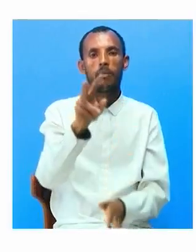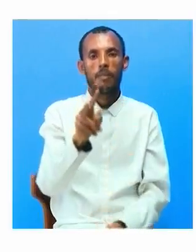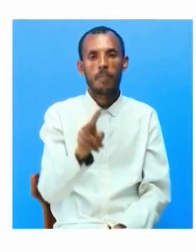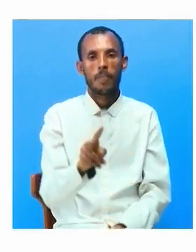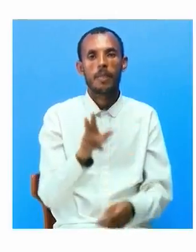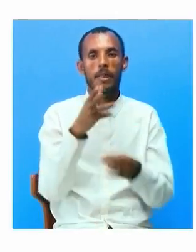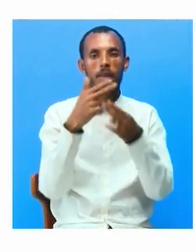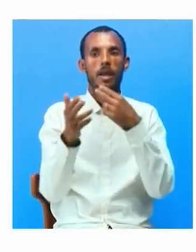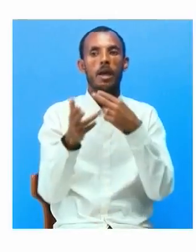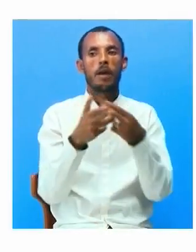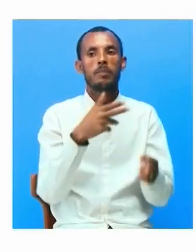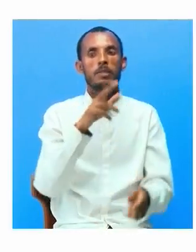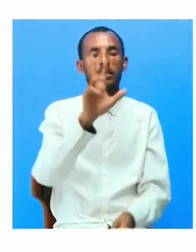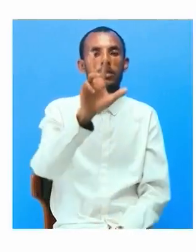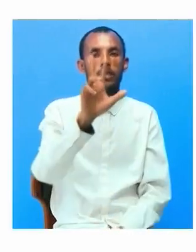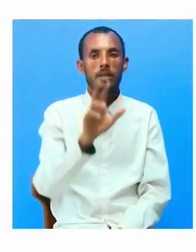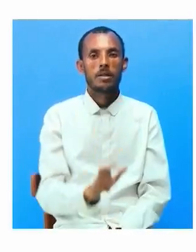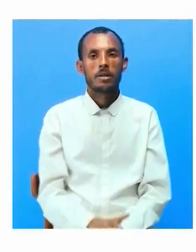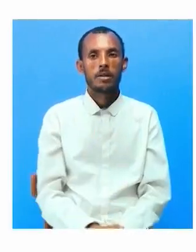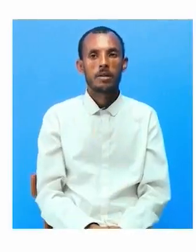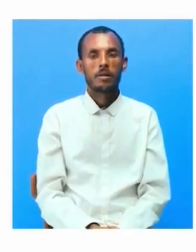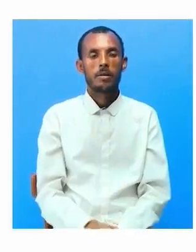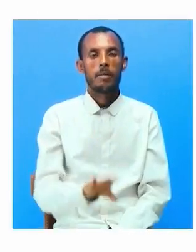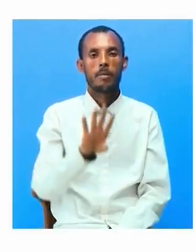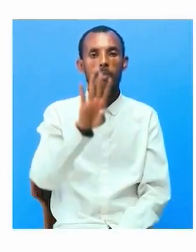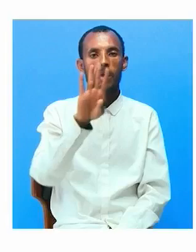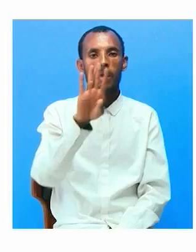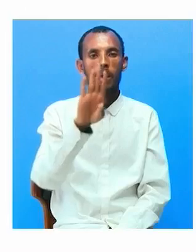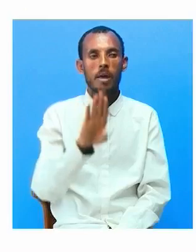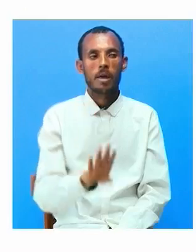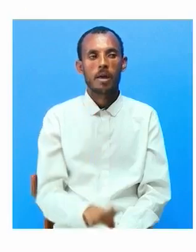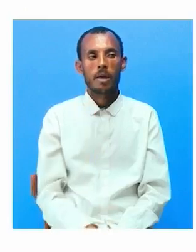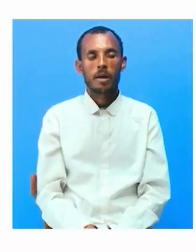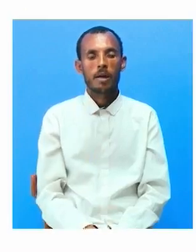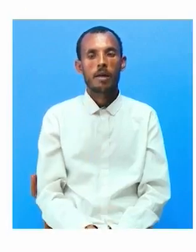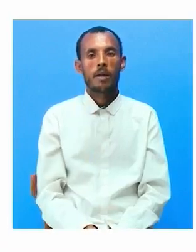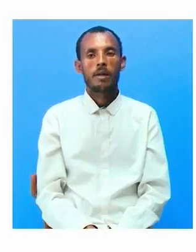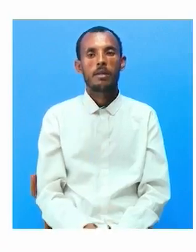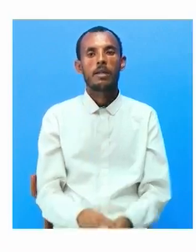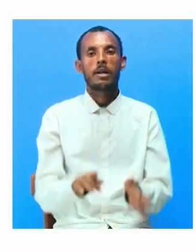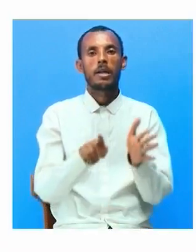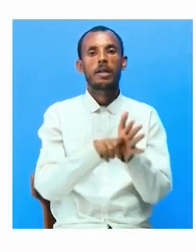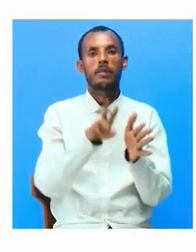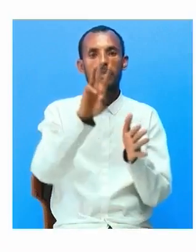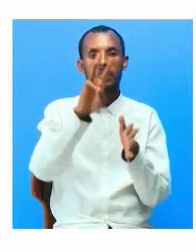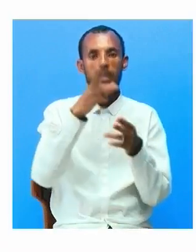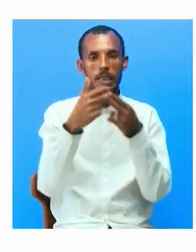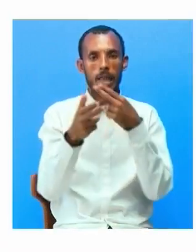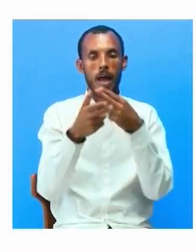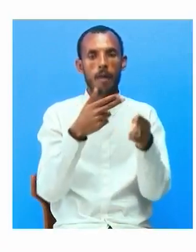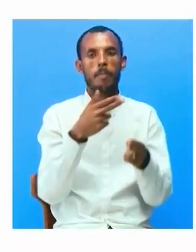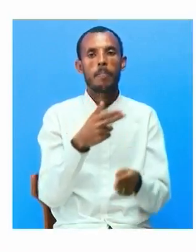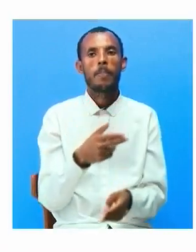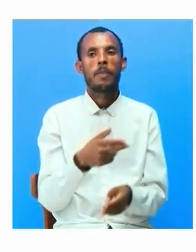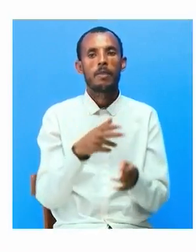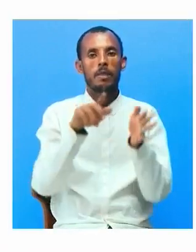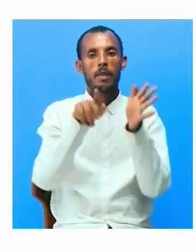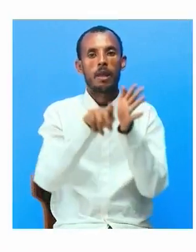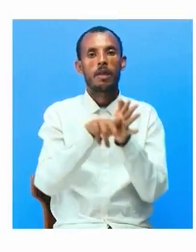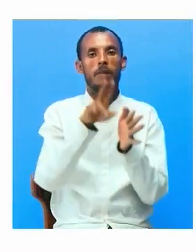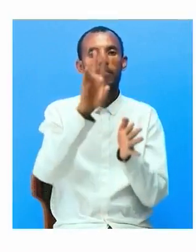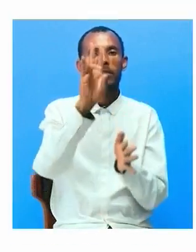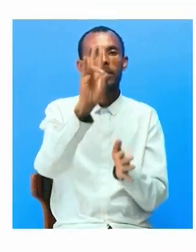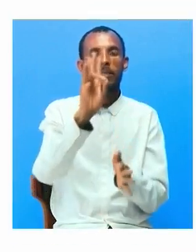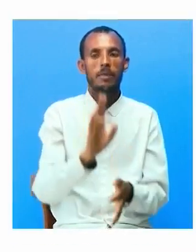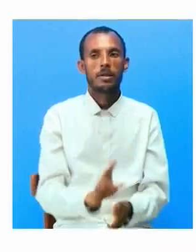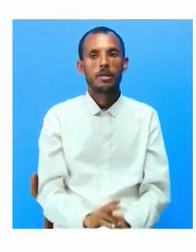12 times 3. B, negative 6 times negative